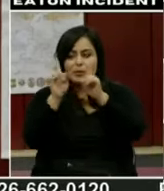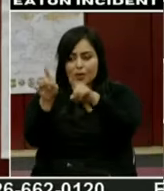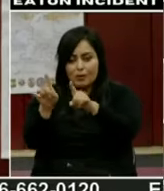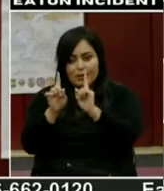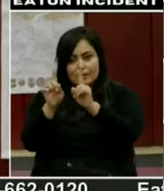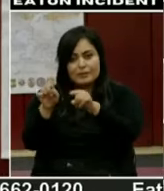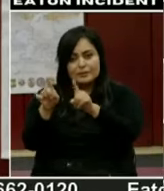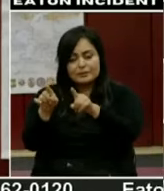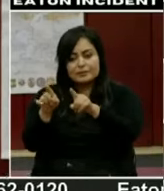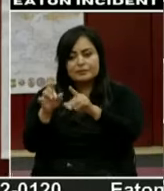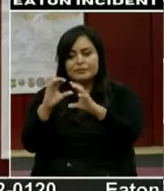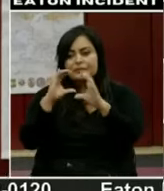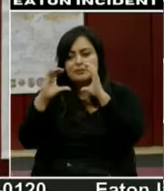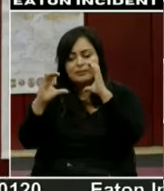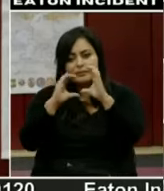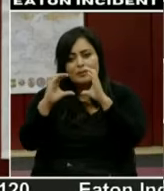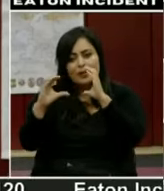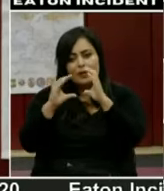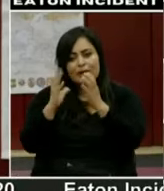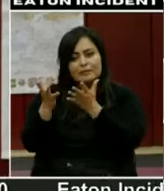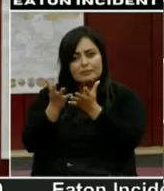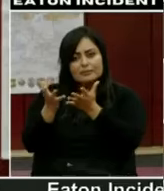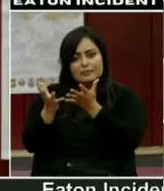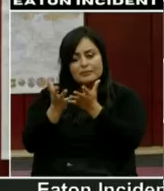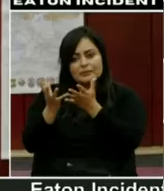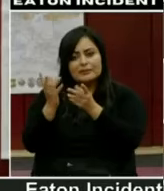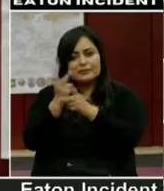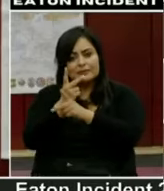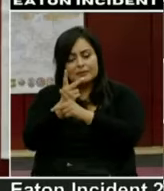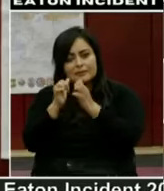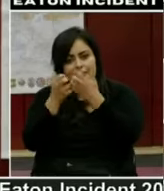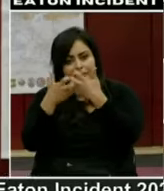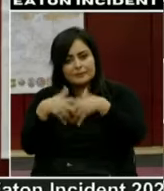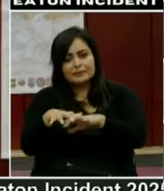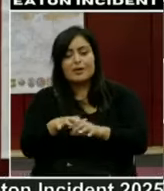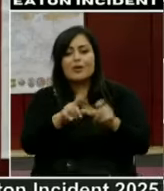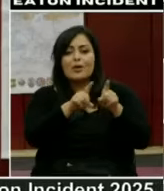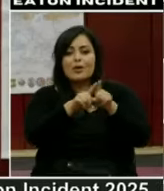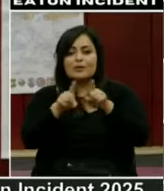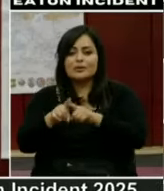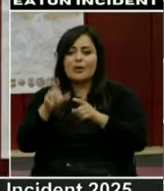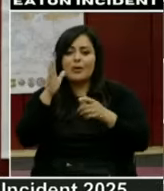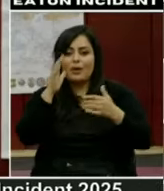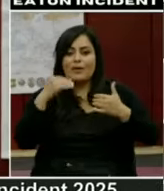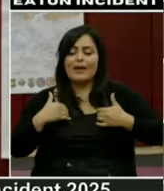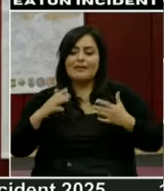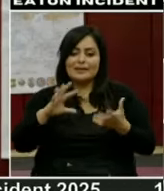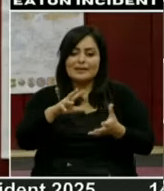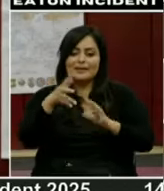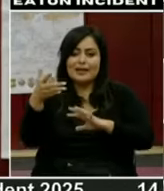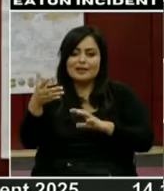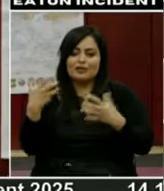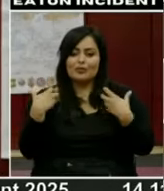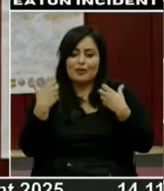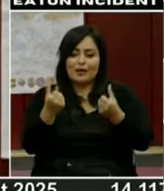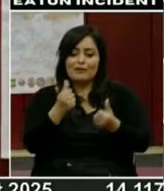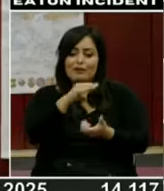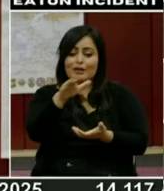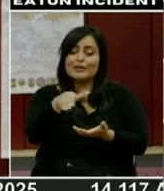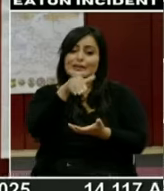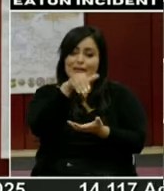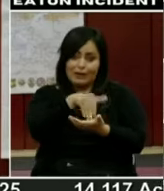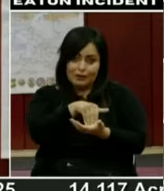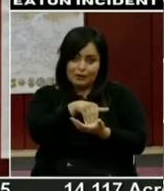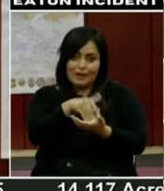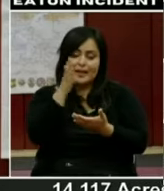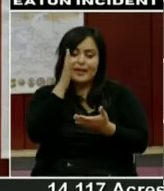and communicate with them. And there also will be a disaster recovery center that they're going